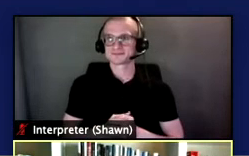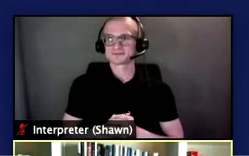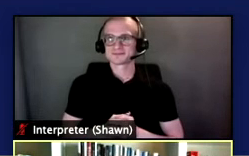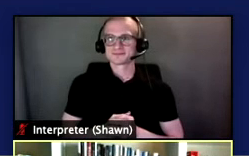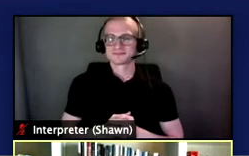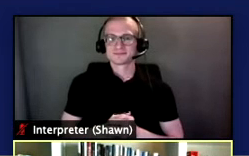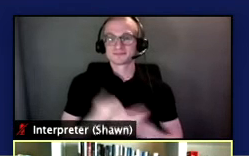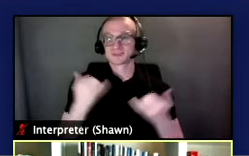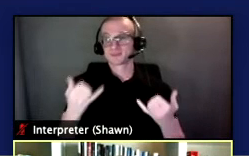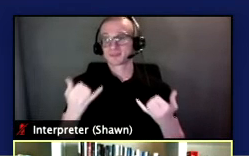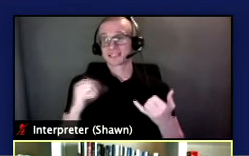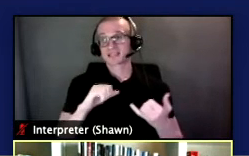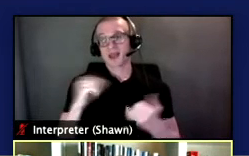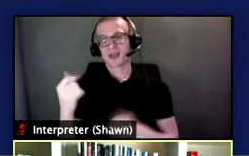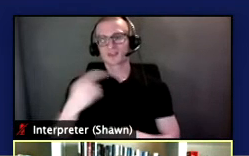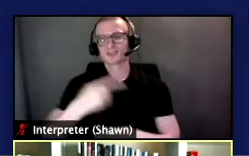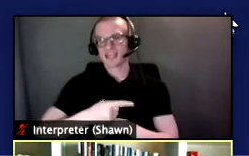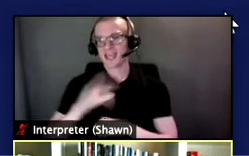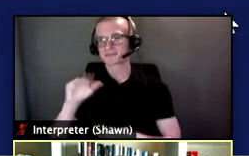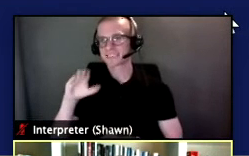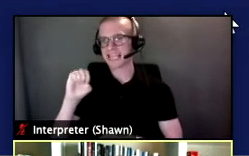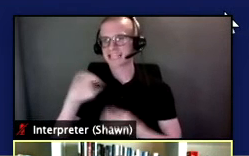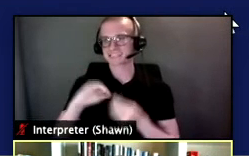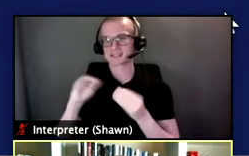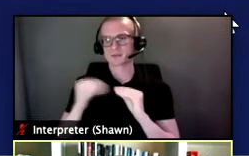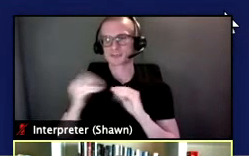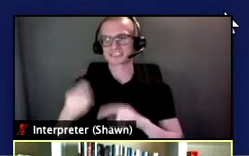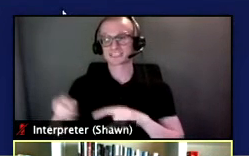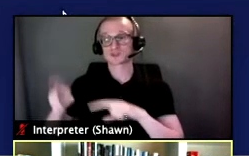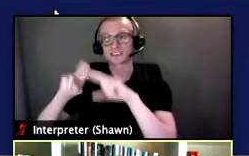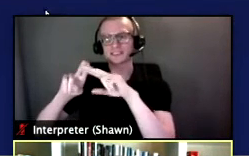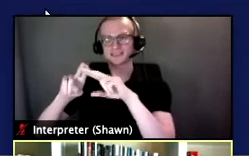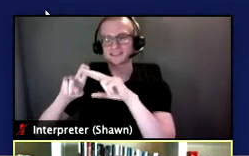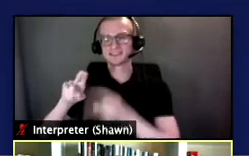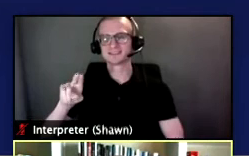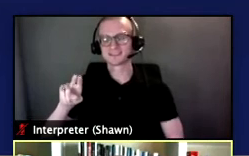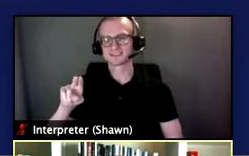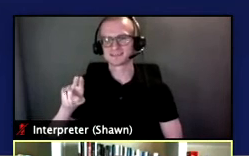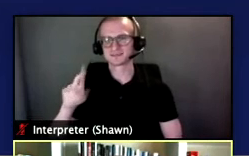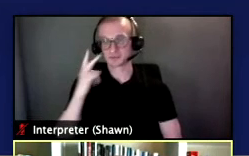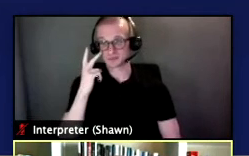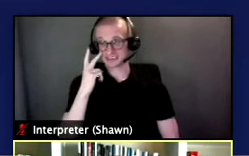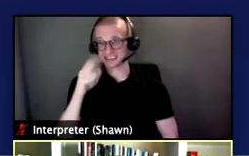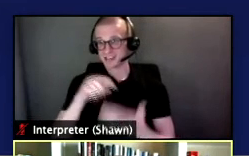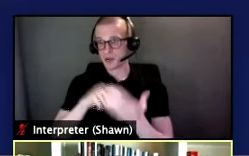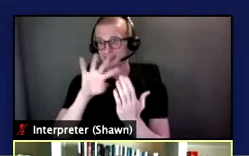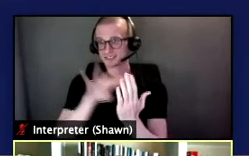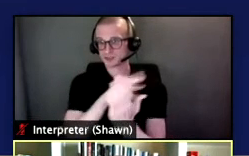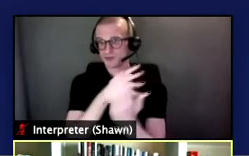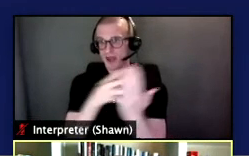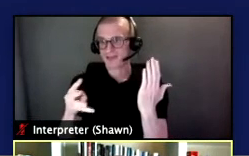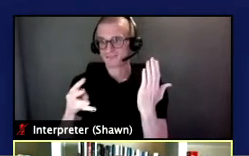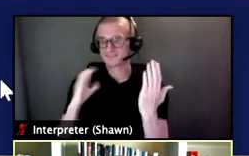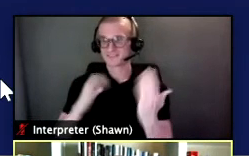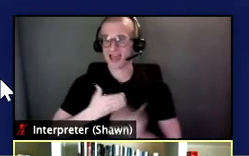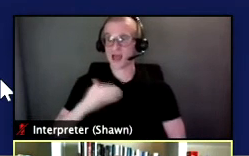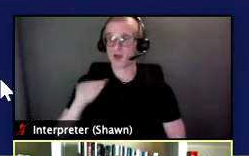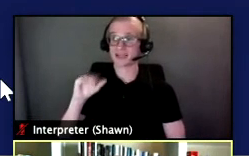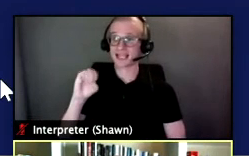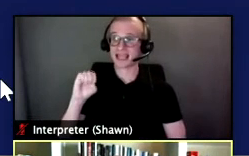is another day of increasing cases. As you see in this graph, our cases have been going